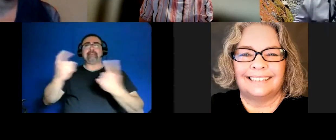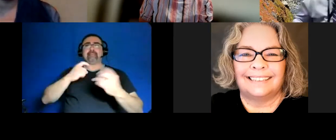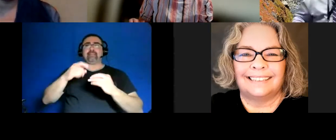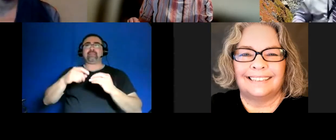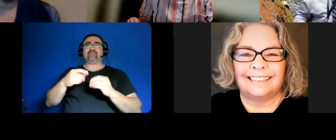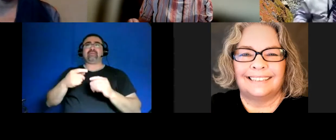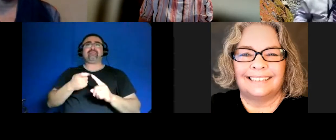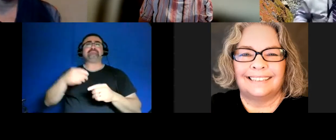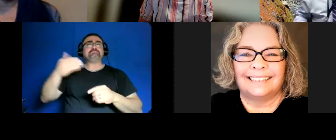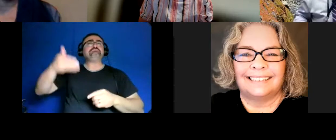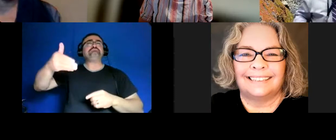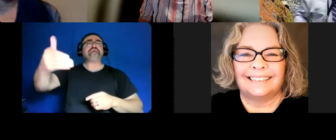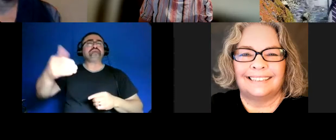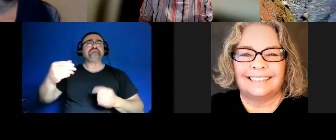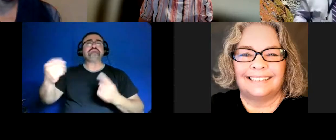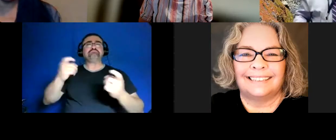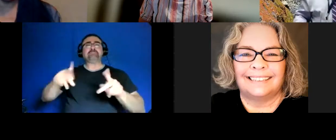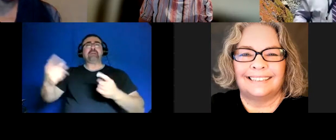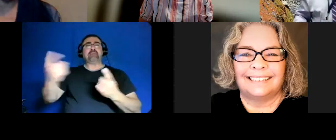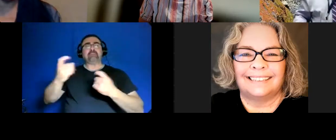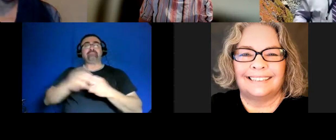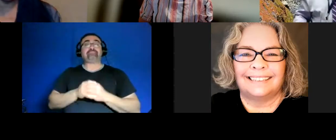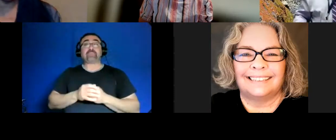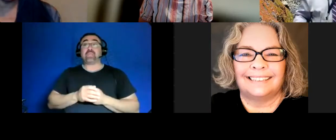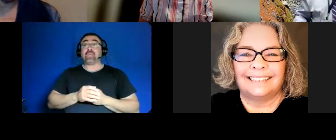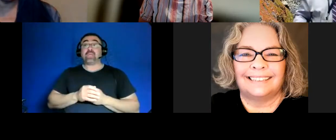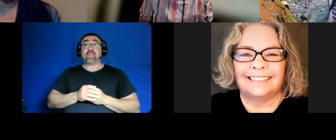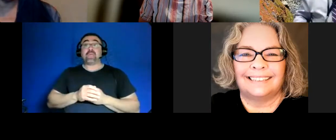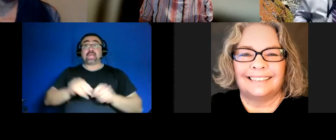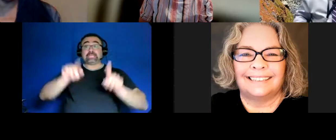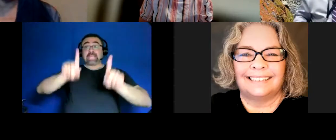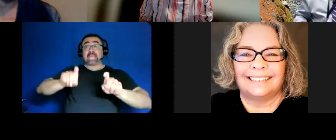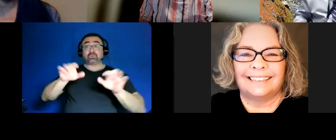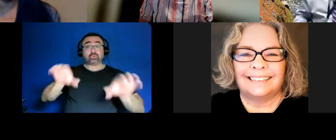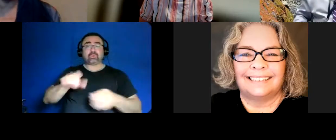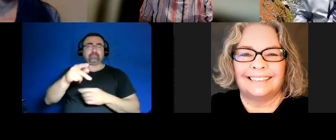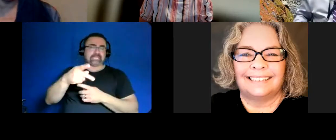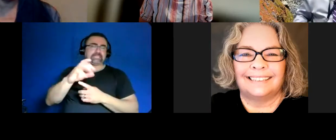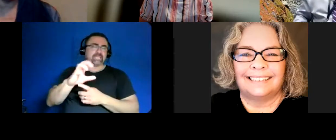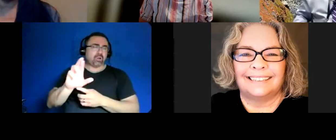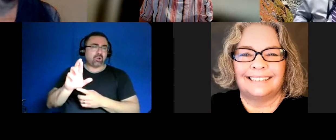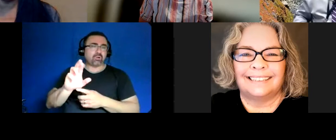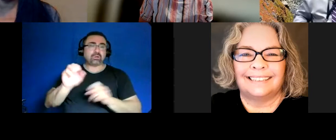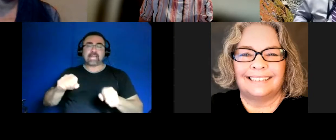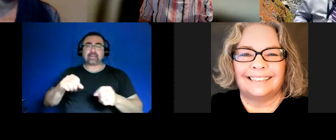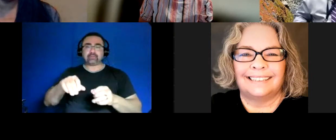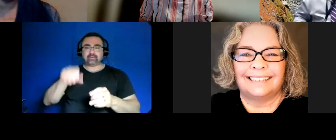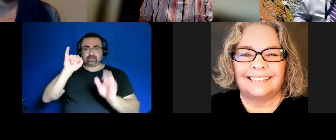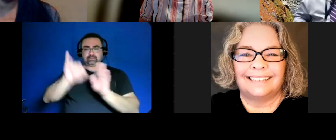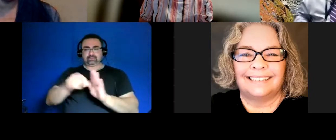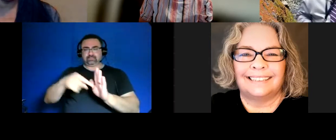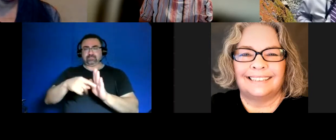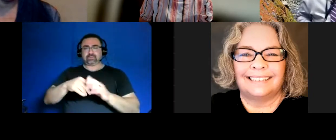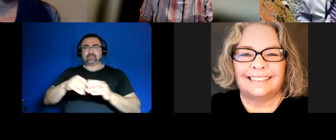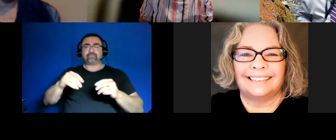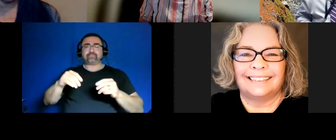from time to time. The test that we do, the PCR, is able to detect particles